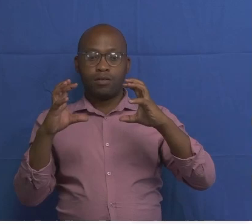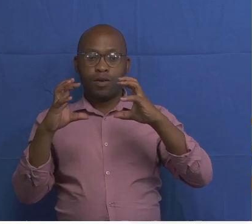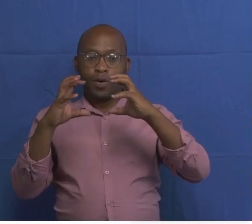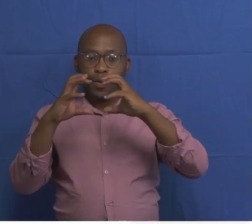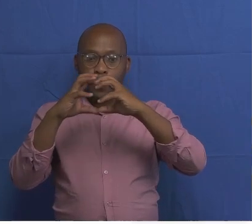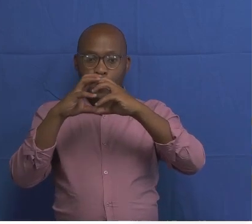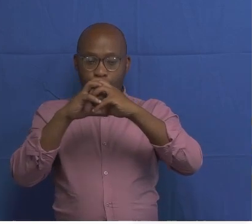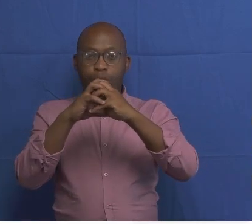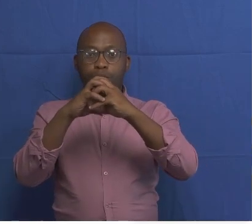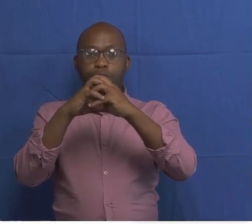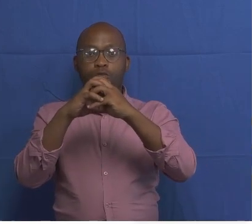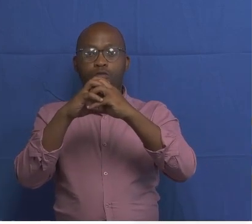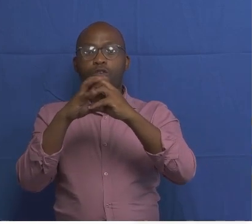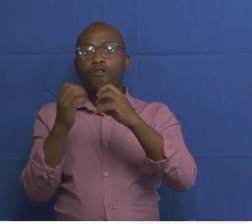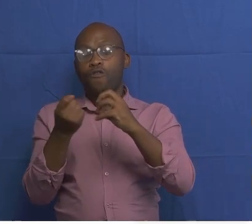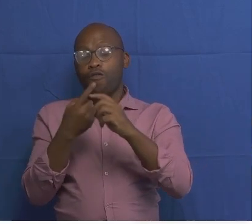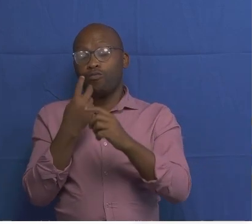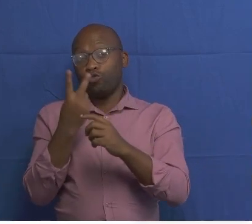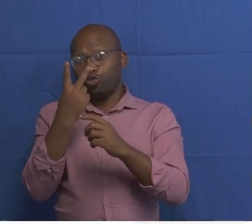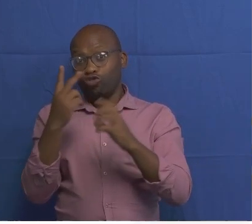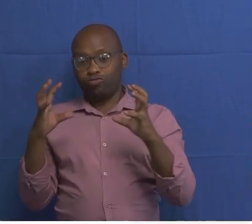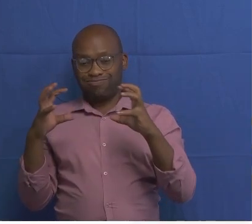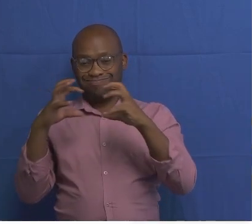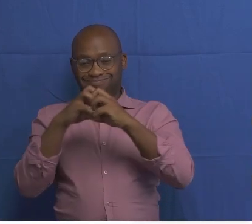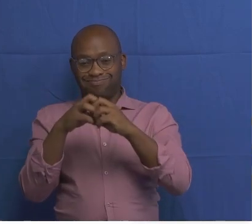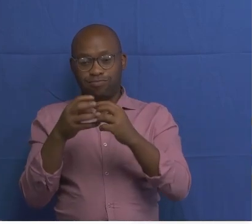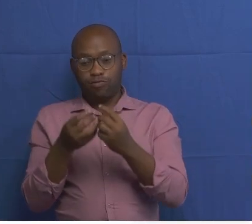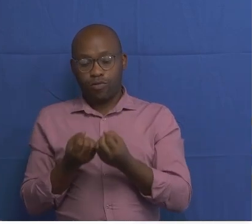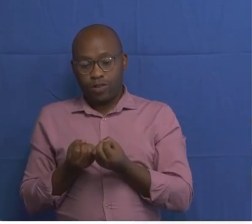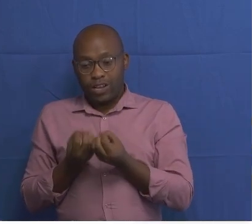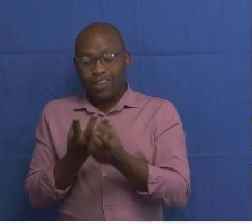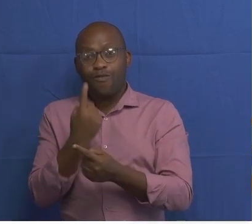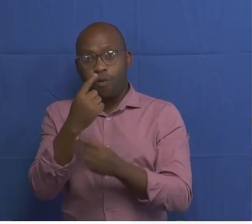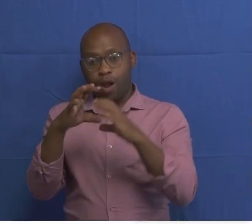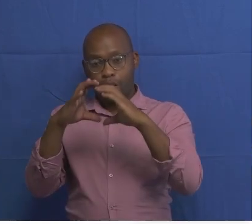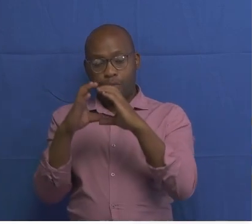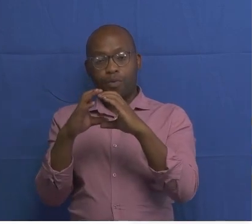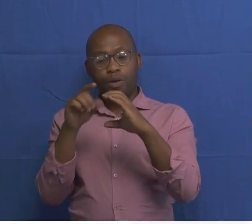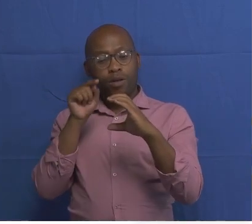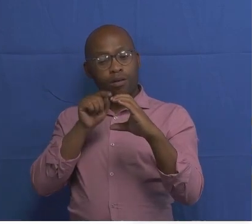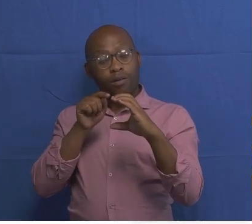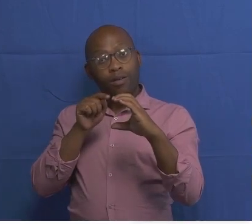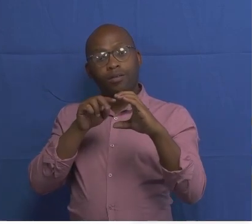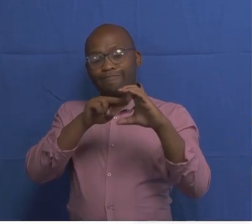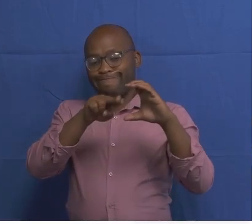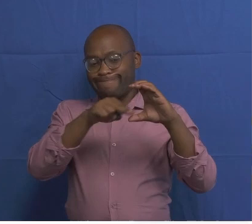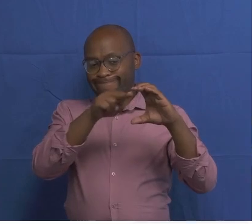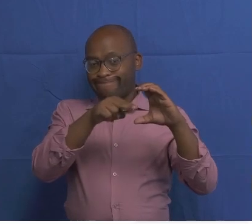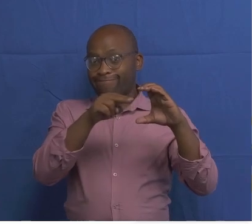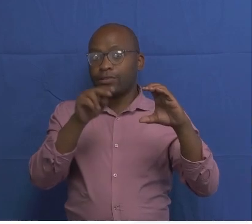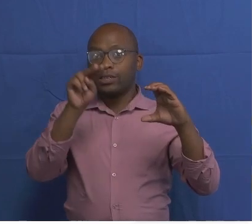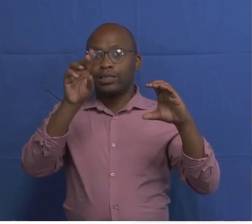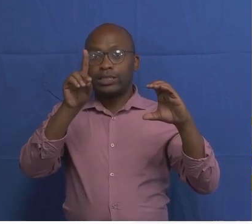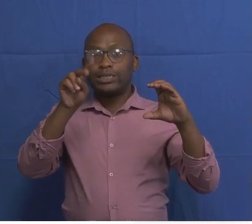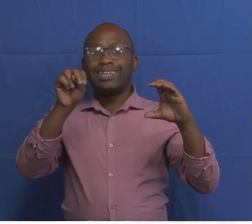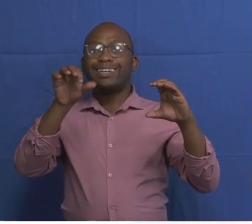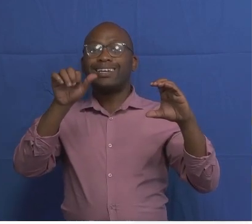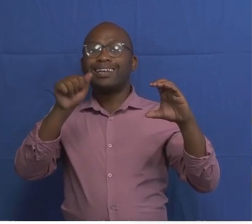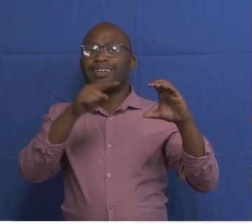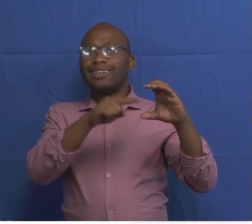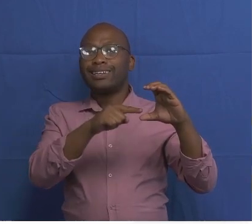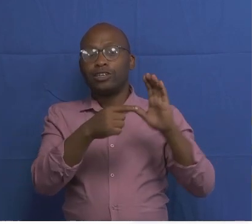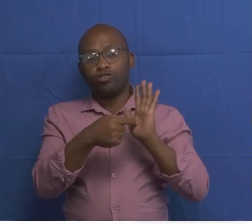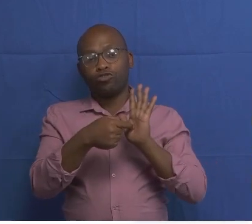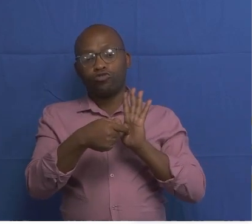the equator, and in anaphase they are separating, remember, DNA, we find it embedded in chromosomes. So when